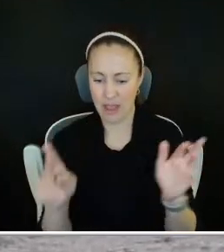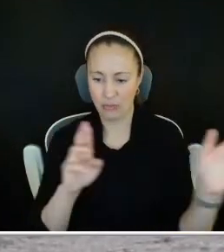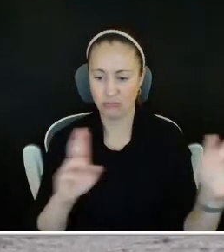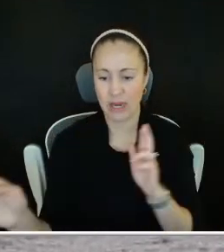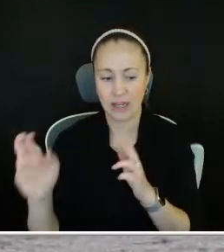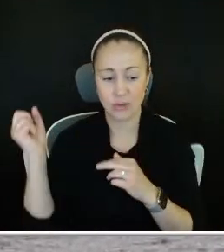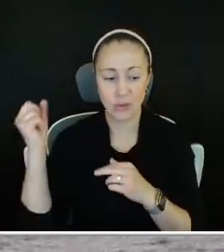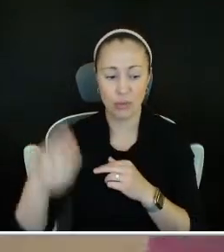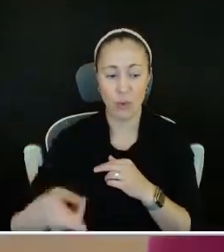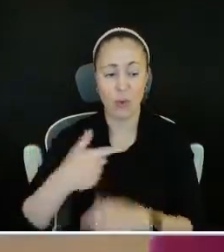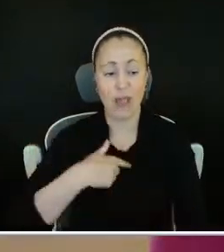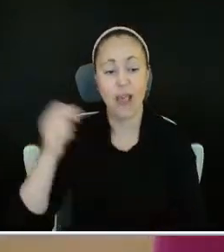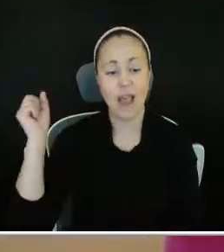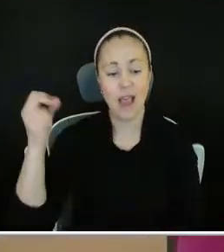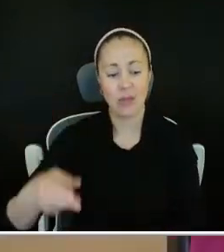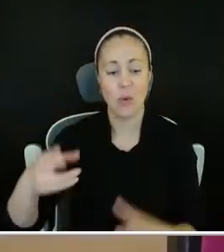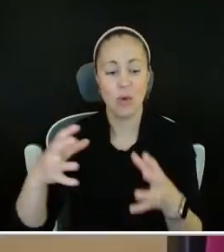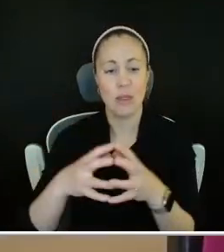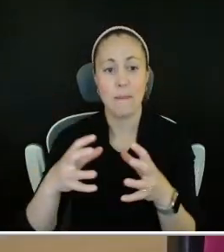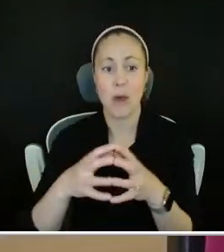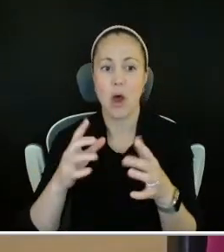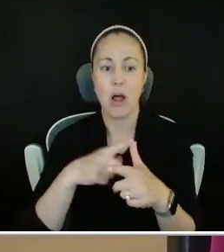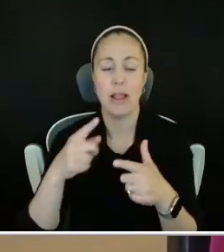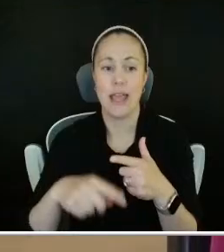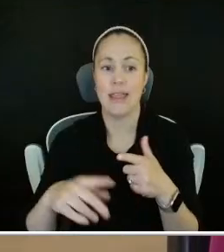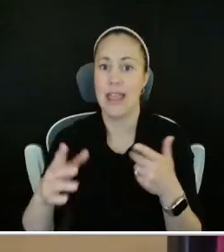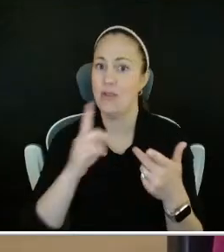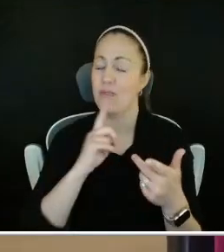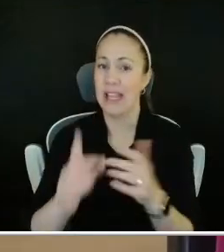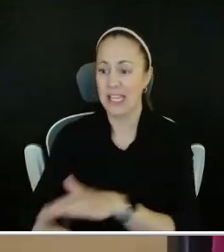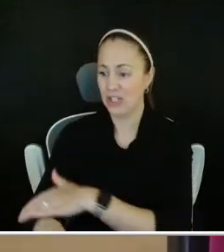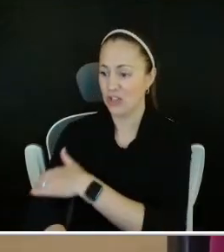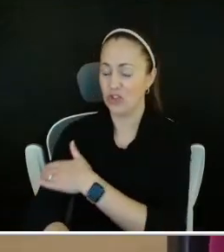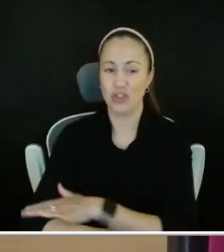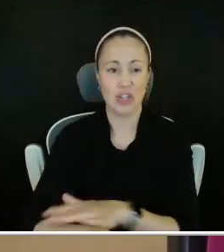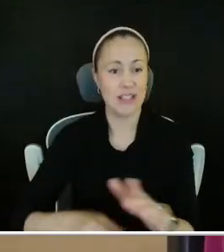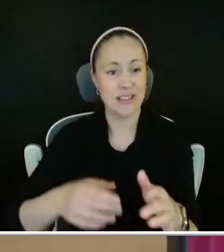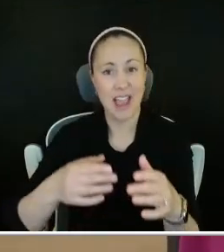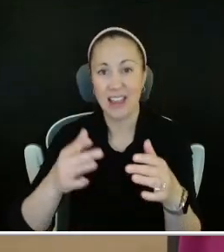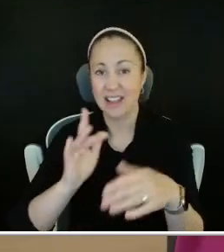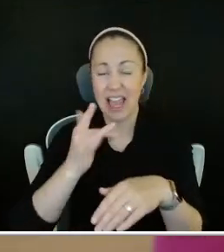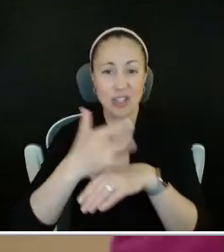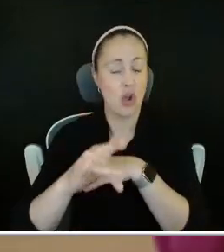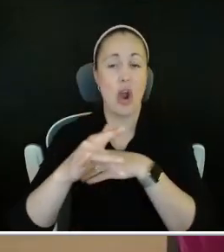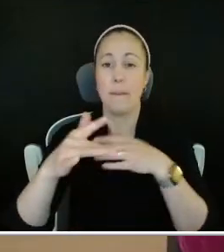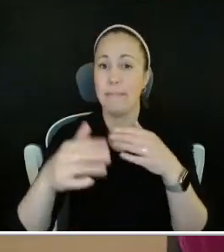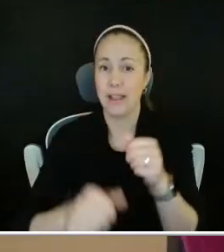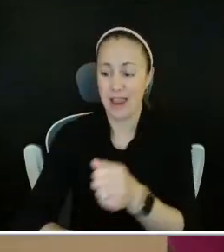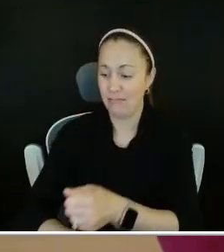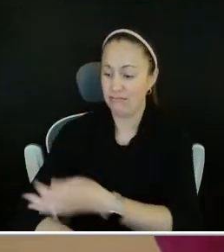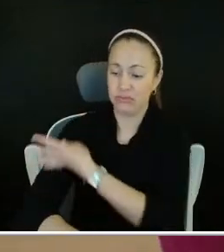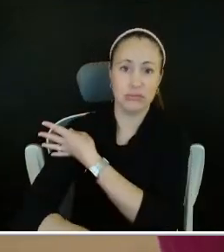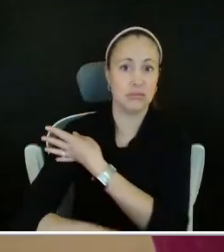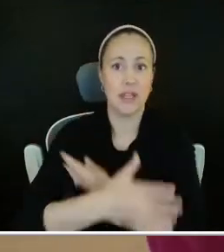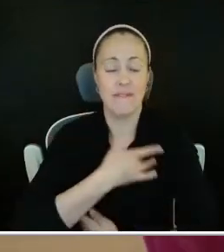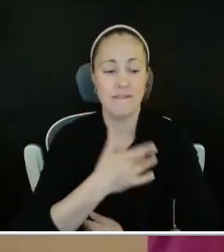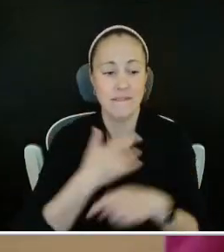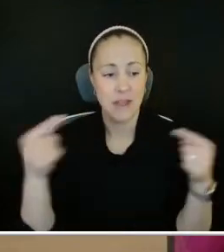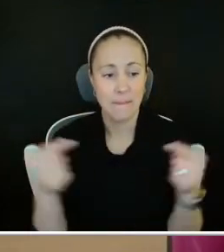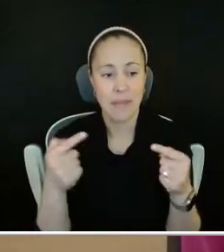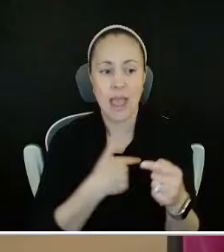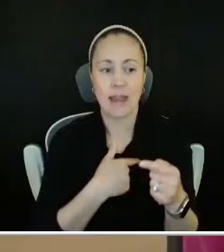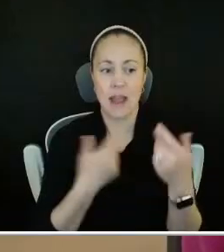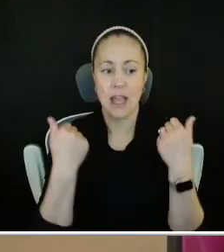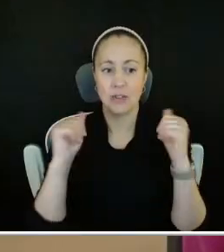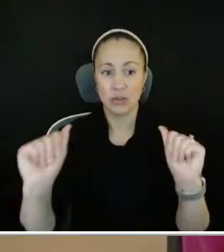ball, and my arm just kind of drops, and it's like all these sharp pains, shooting pains up my arm. And I try to go back to lift it up, and I